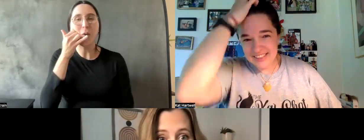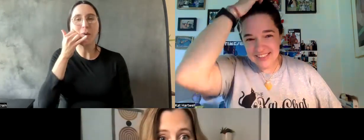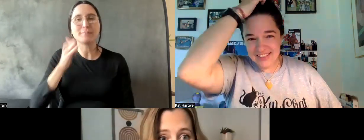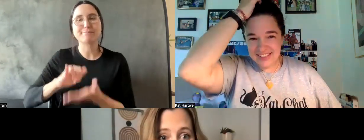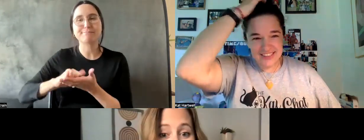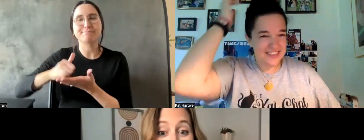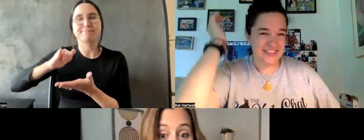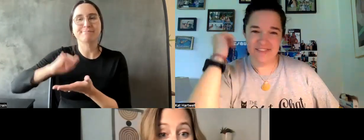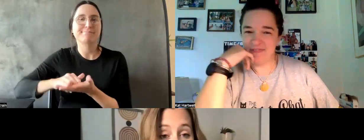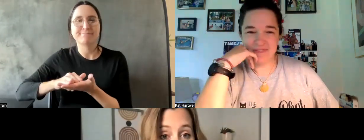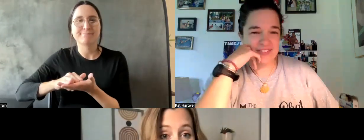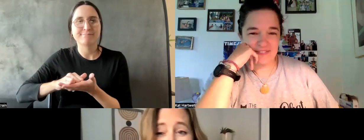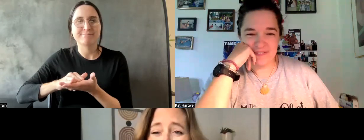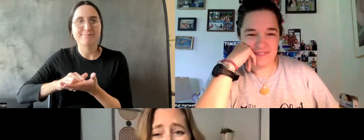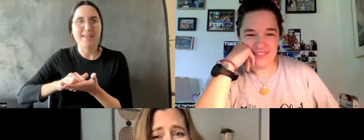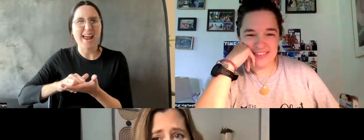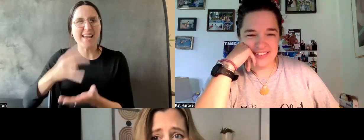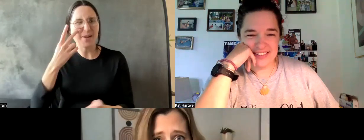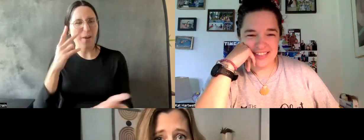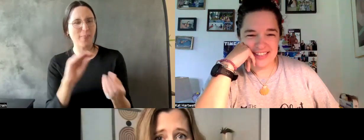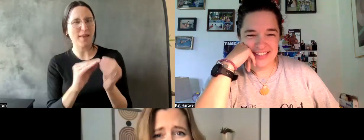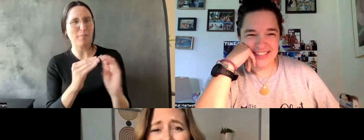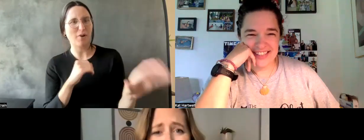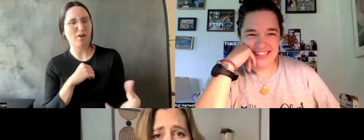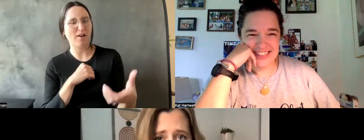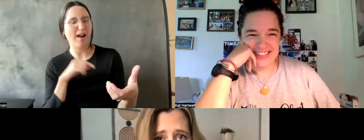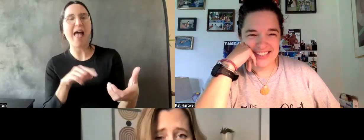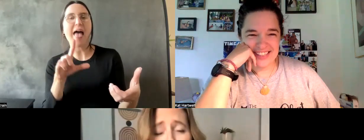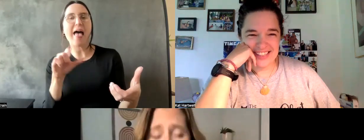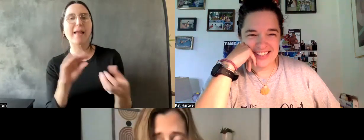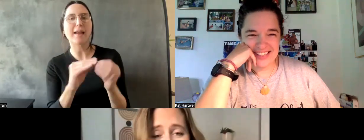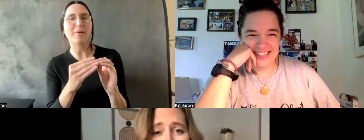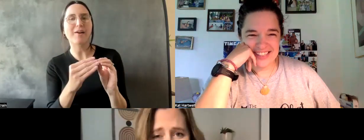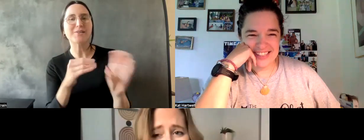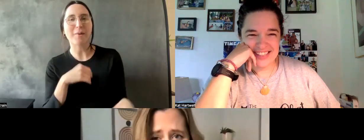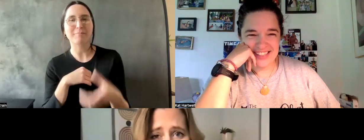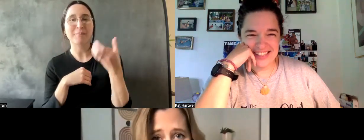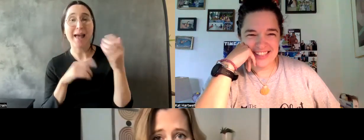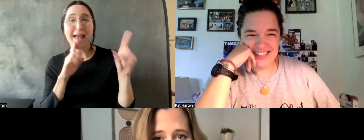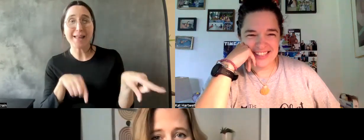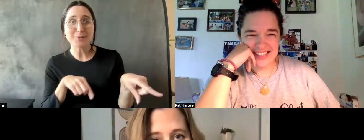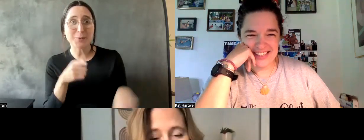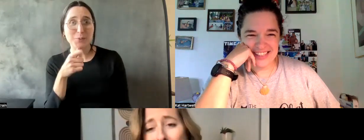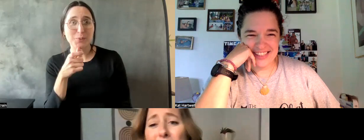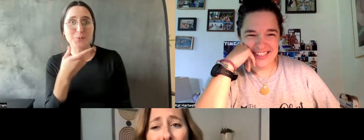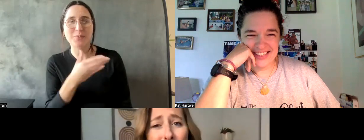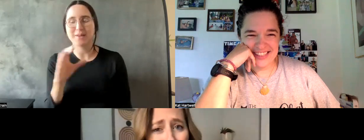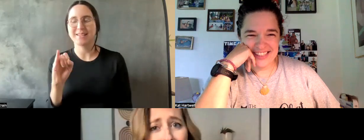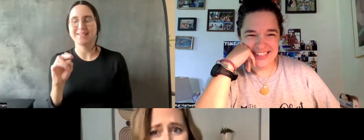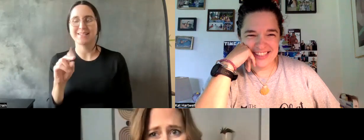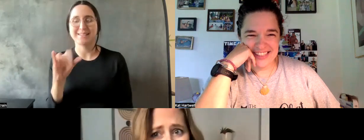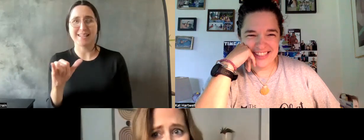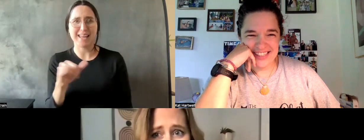Cindy. And she goes, first of all, who are you talking to that's scaring you from coming to California? And I'm like,